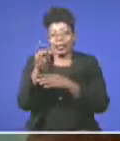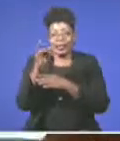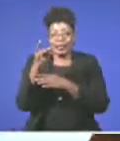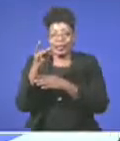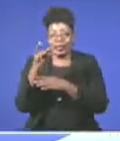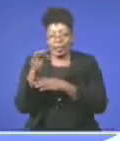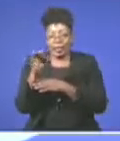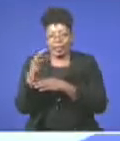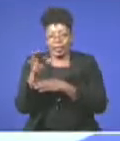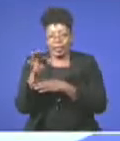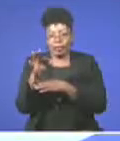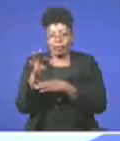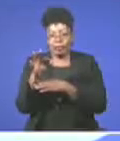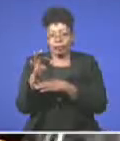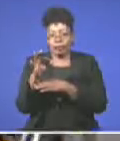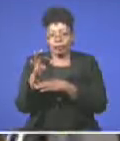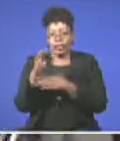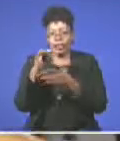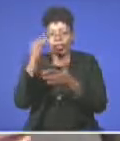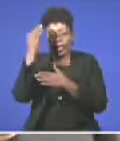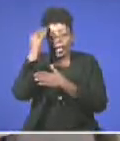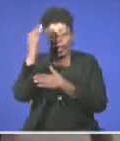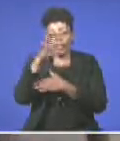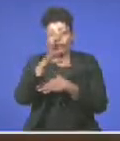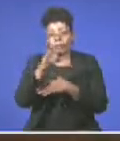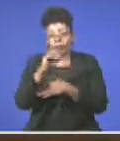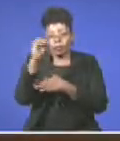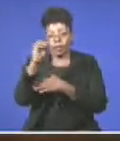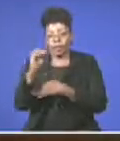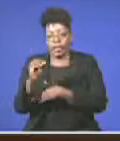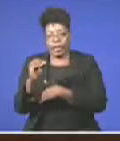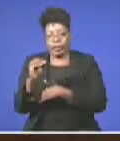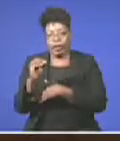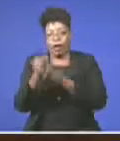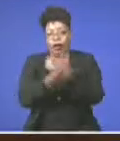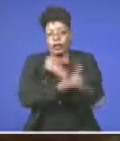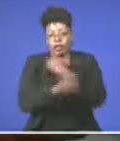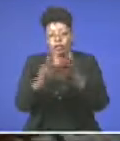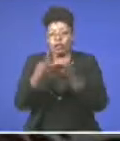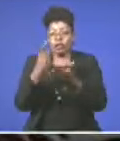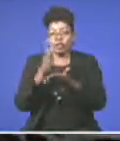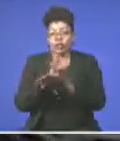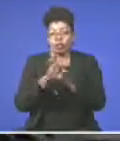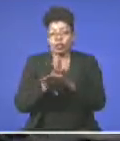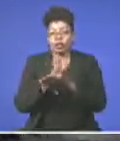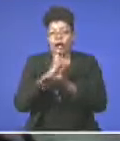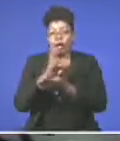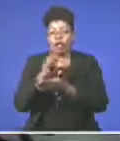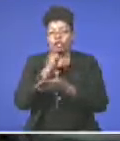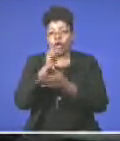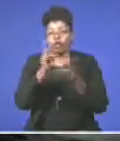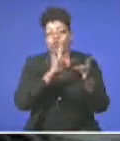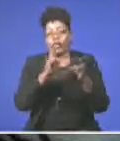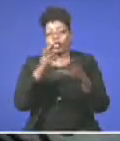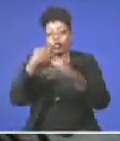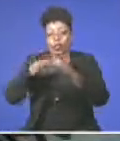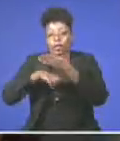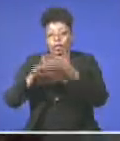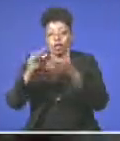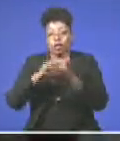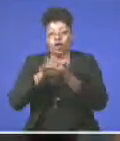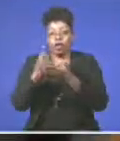preschool education, Minister Lloyd acknowledged that 50% of the country's preschoolers are not ready to enter grade one.